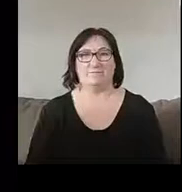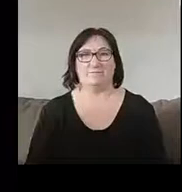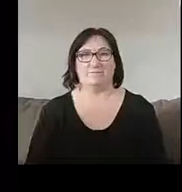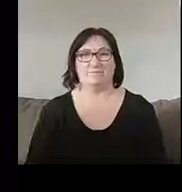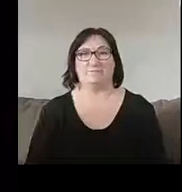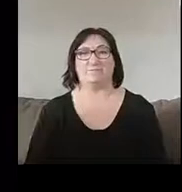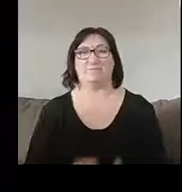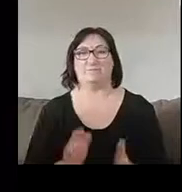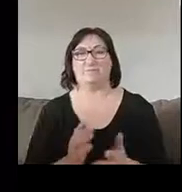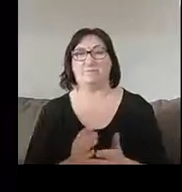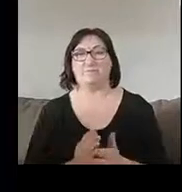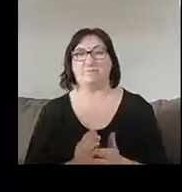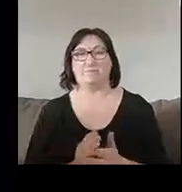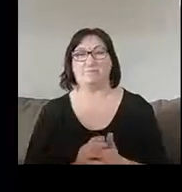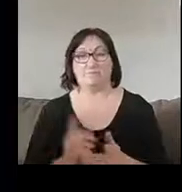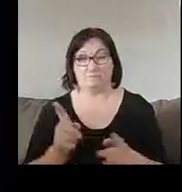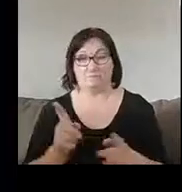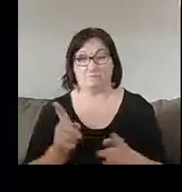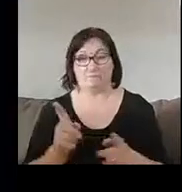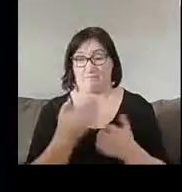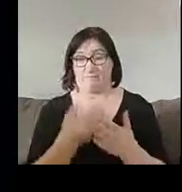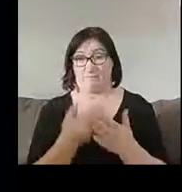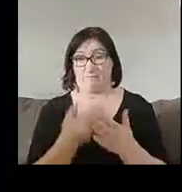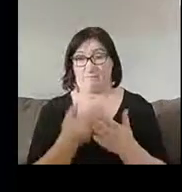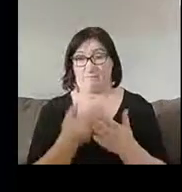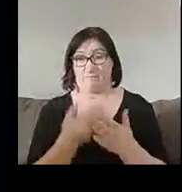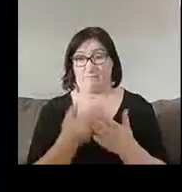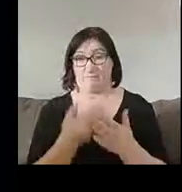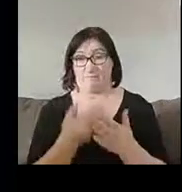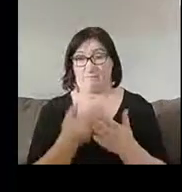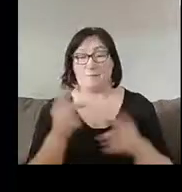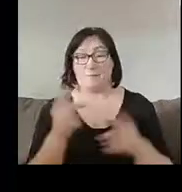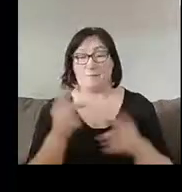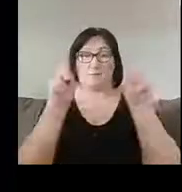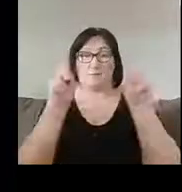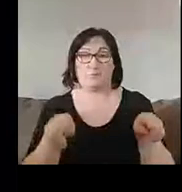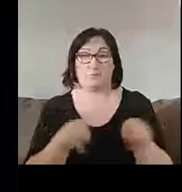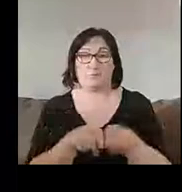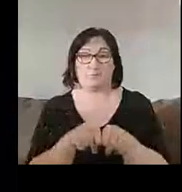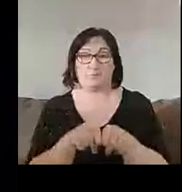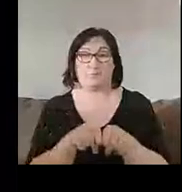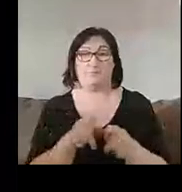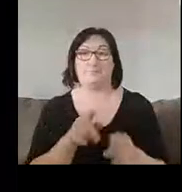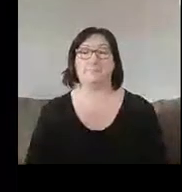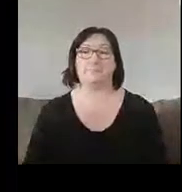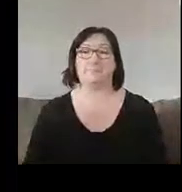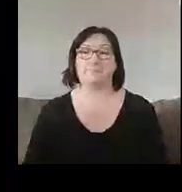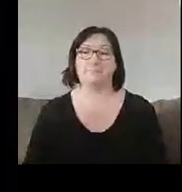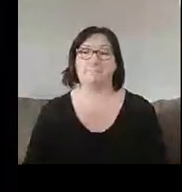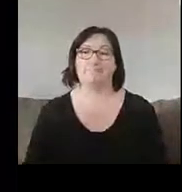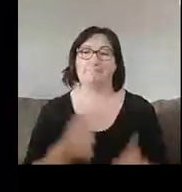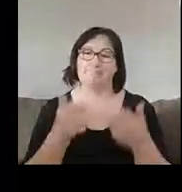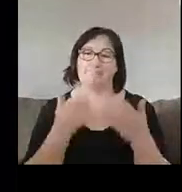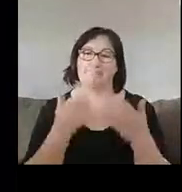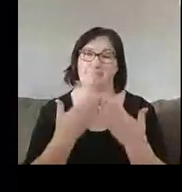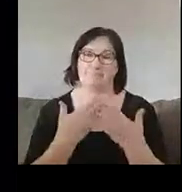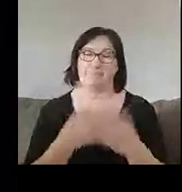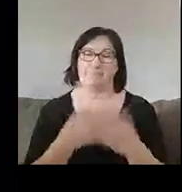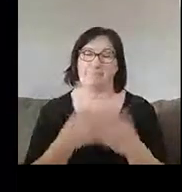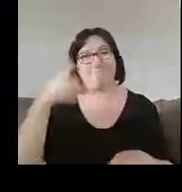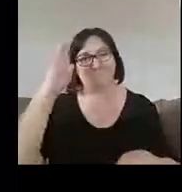please confirm that my screen is visible? It is indeed. Thank you, sir. Good afternoon, ladies